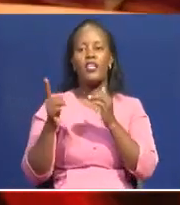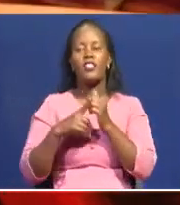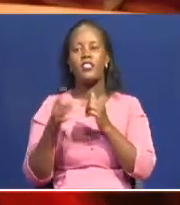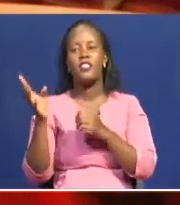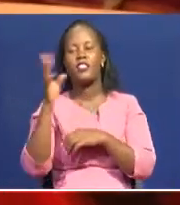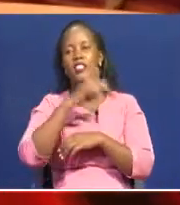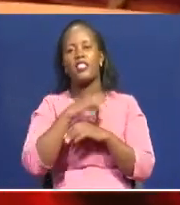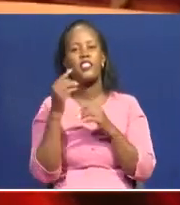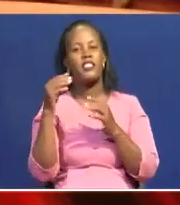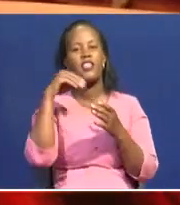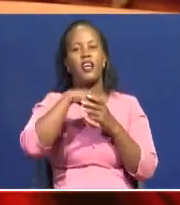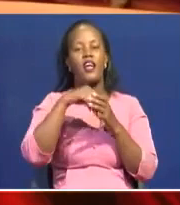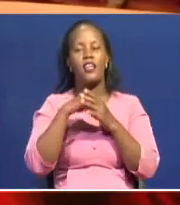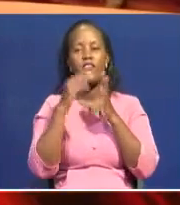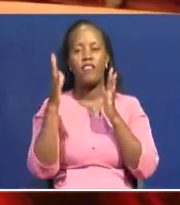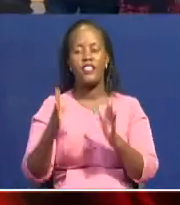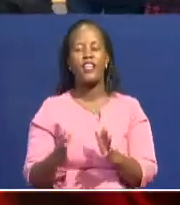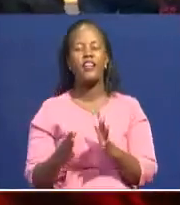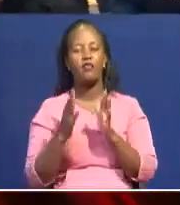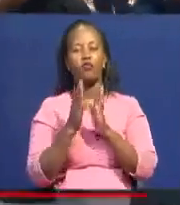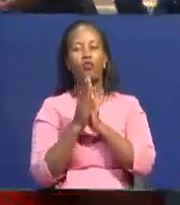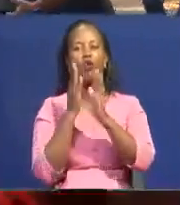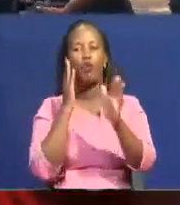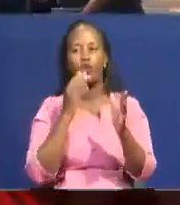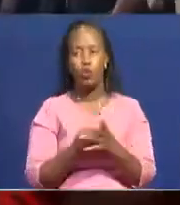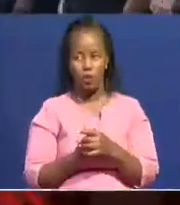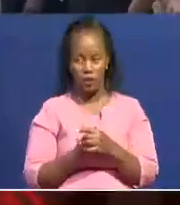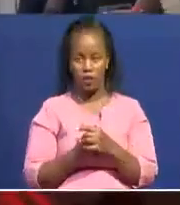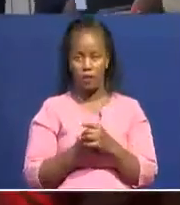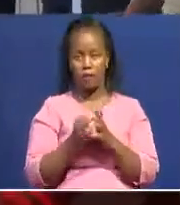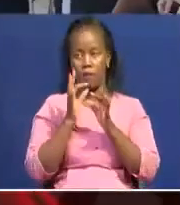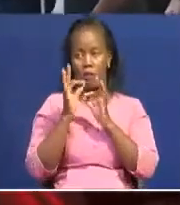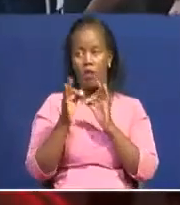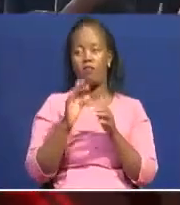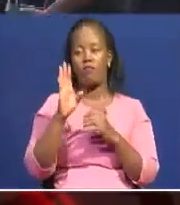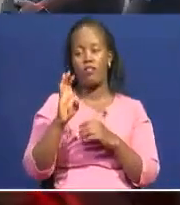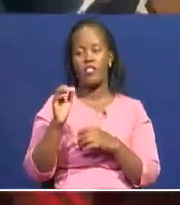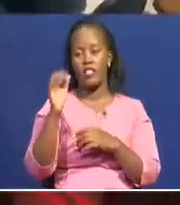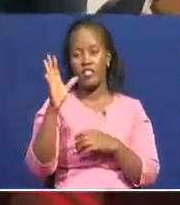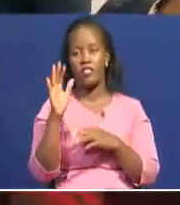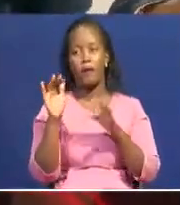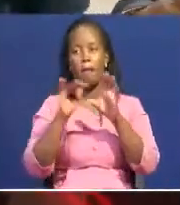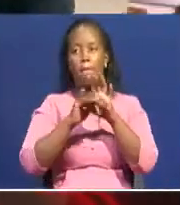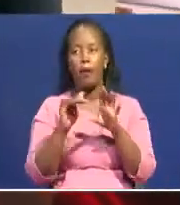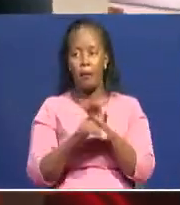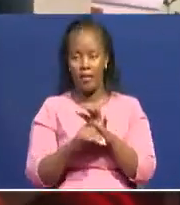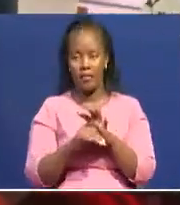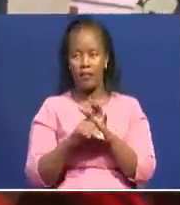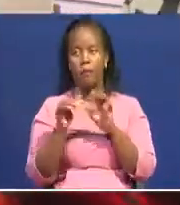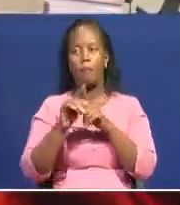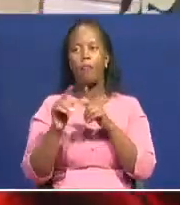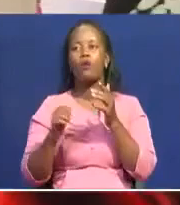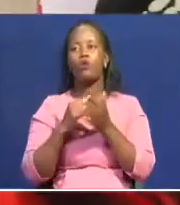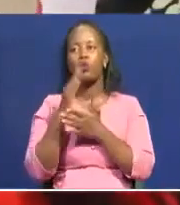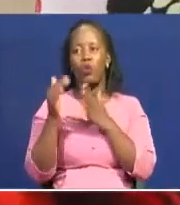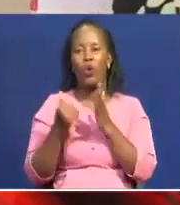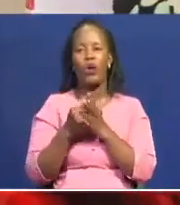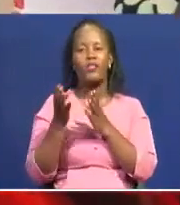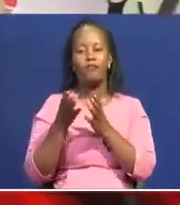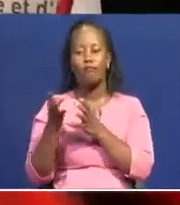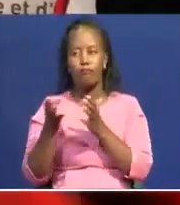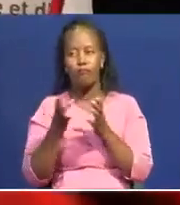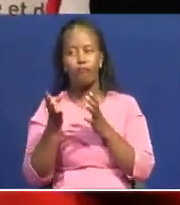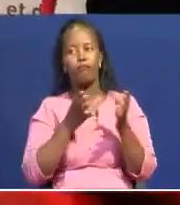roadshow. With the DRC's accession as a member of the East African Community, the elimination of certain trade